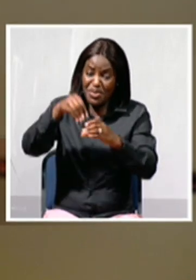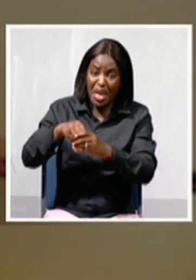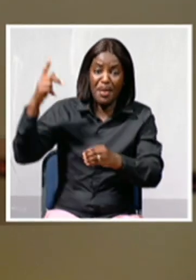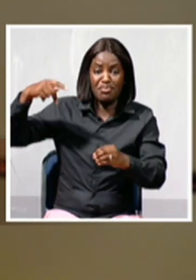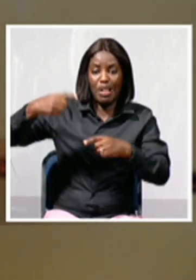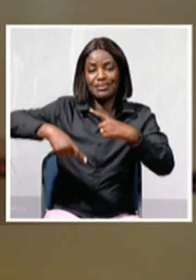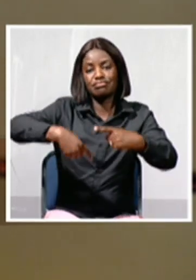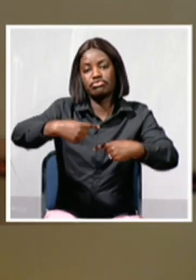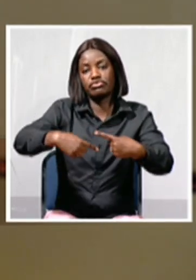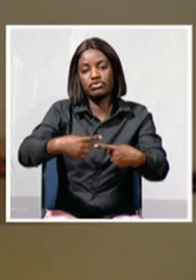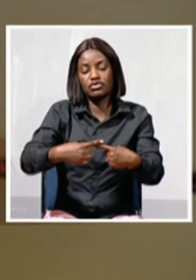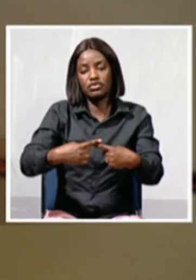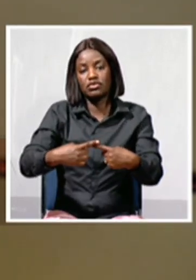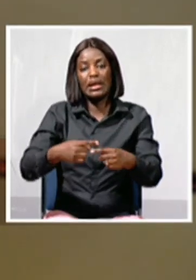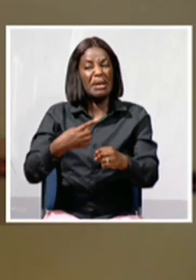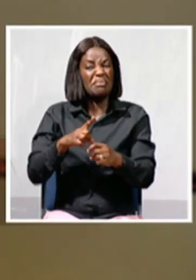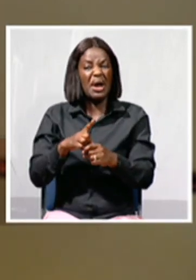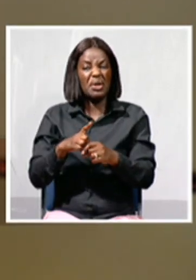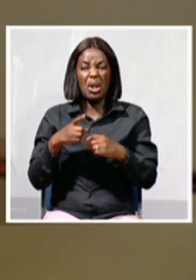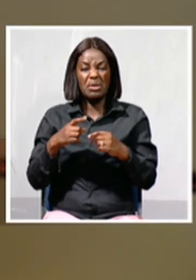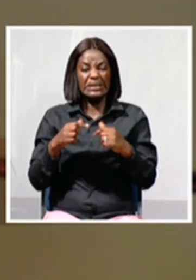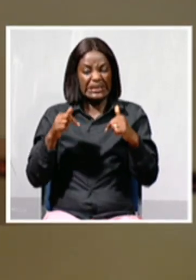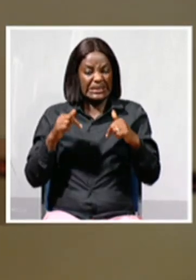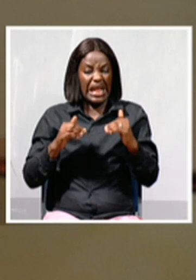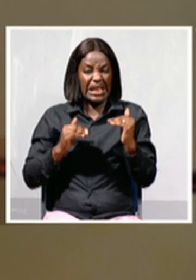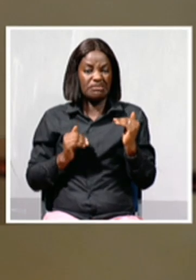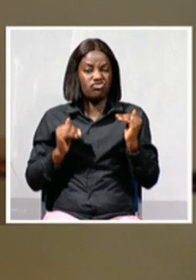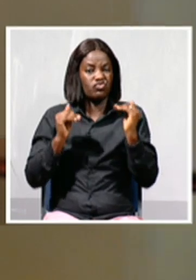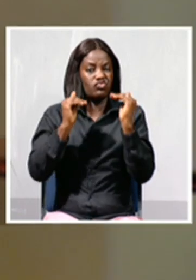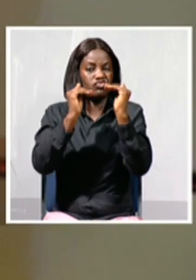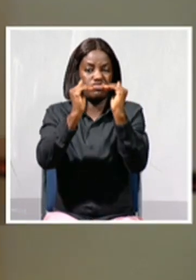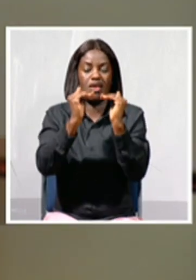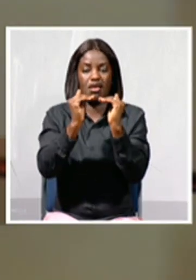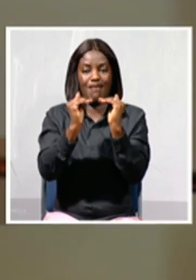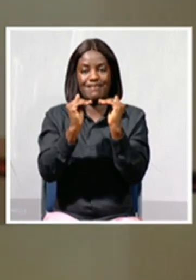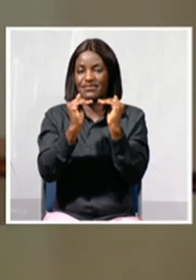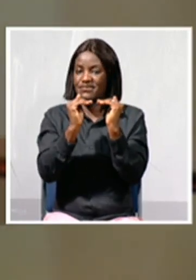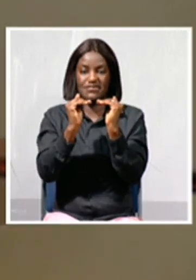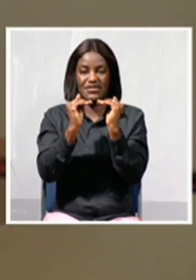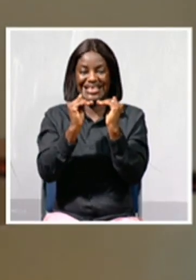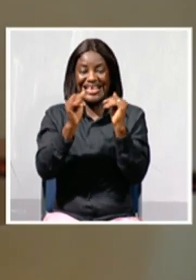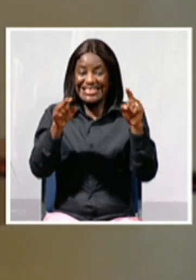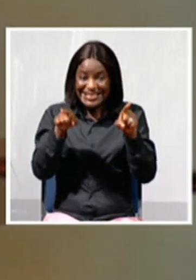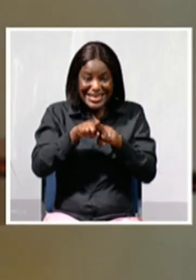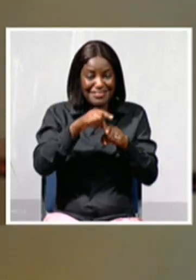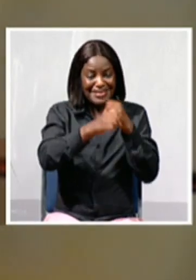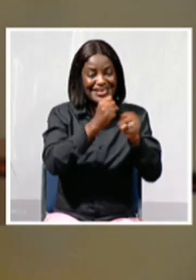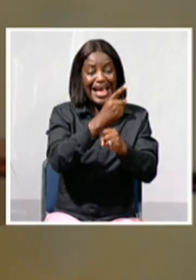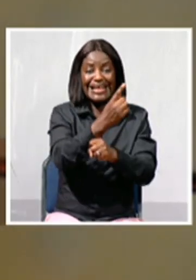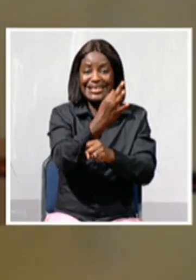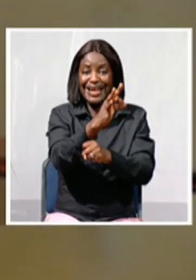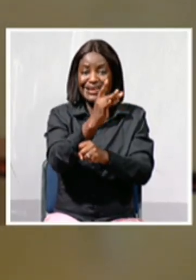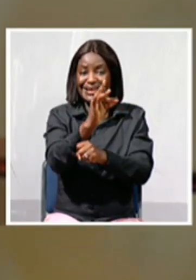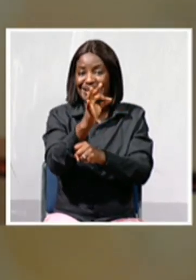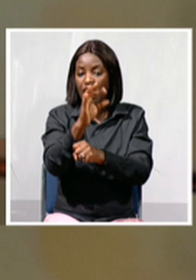saying is we have not reached that level of turnout that we had in 1989. And I